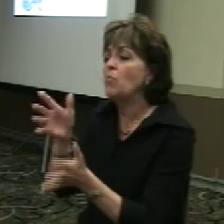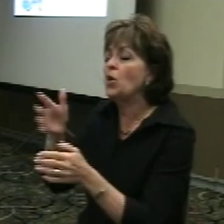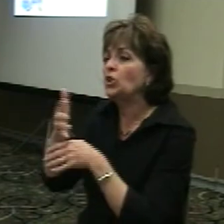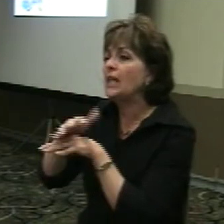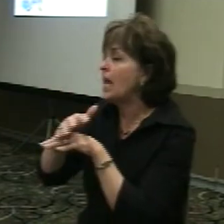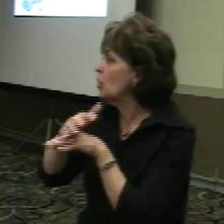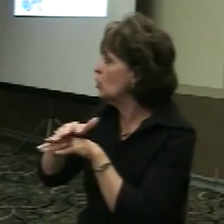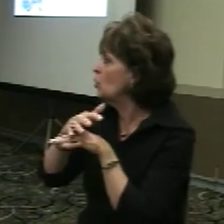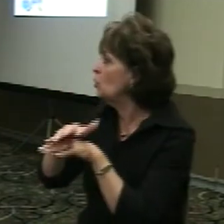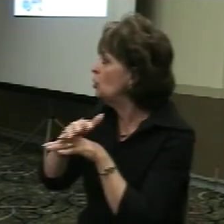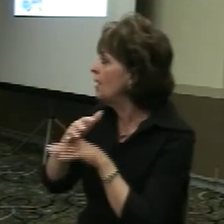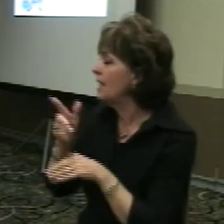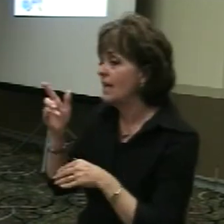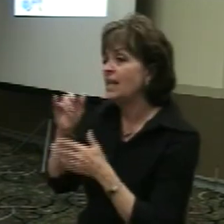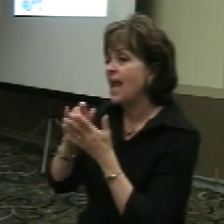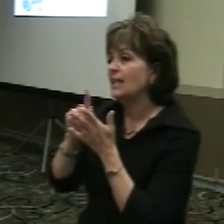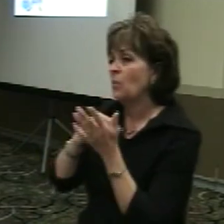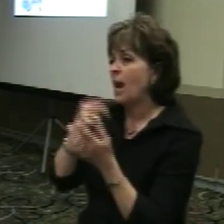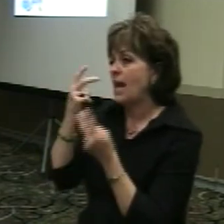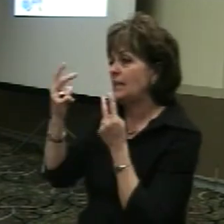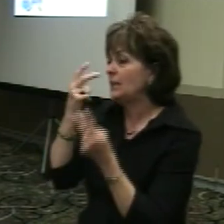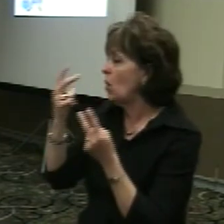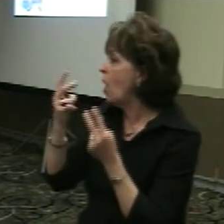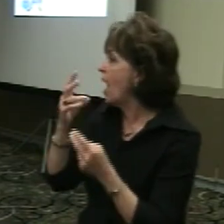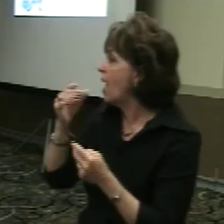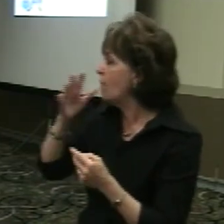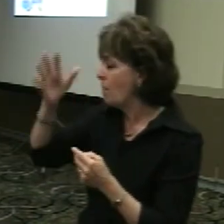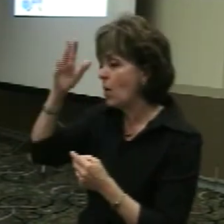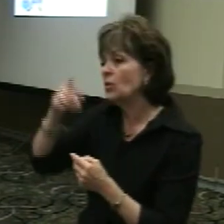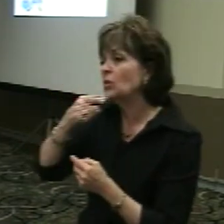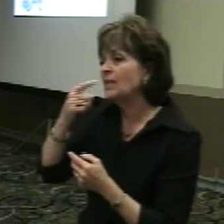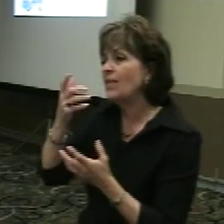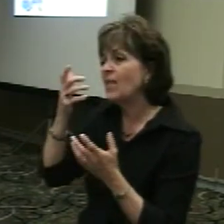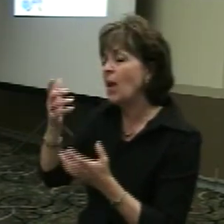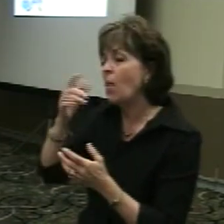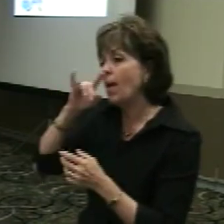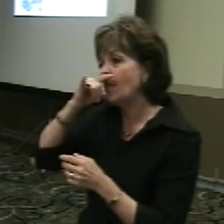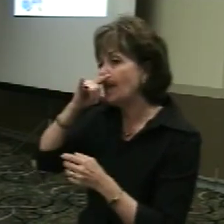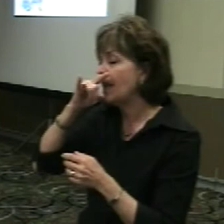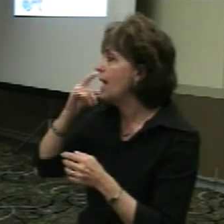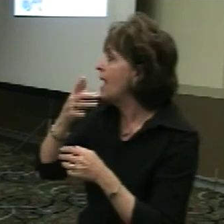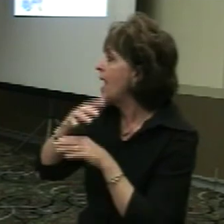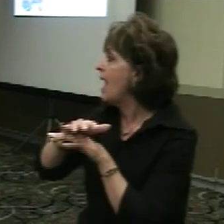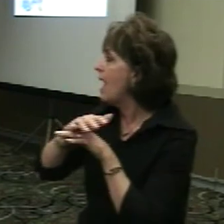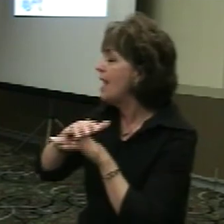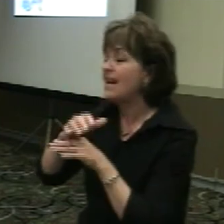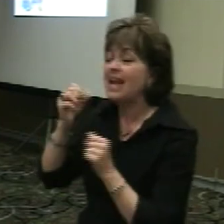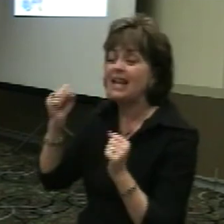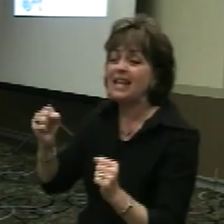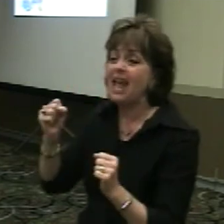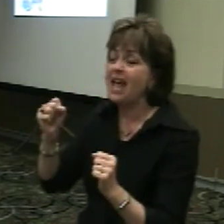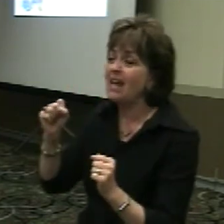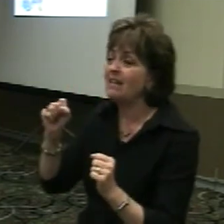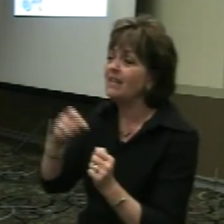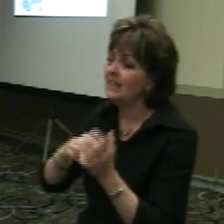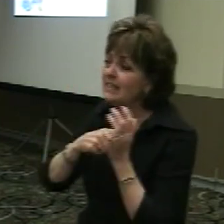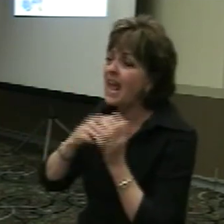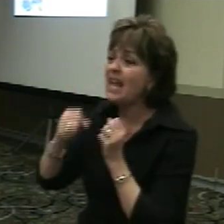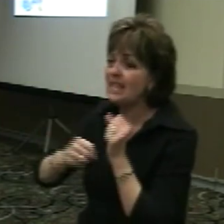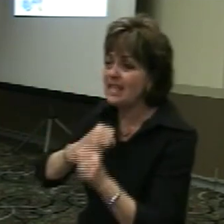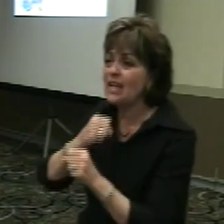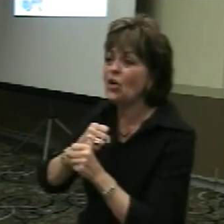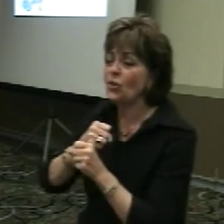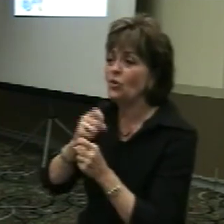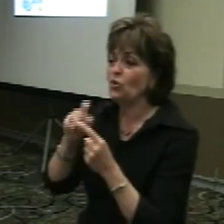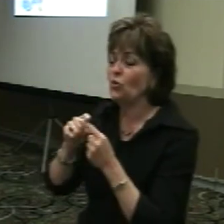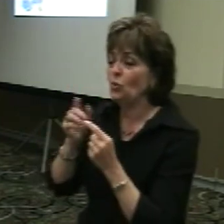got lawyers, and the parents, because that's what I'm seeing all the time, and the parents are saying they want this kid, and it can take years to